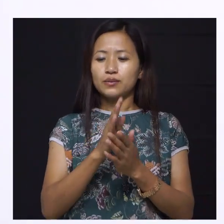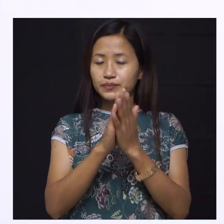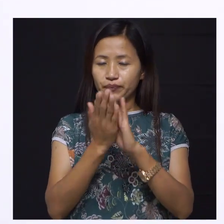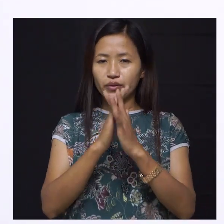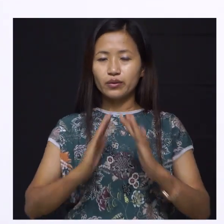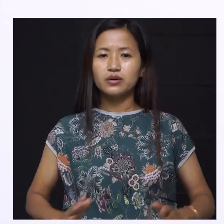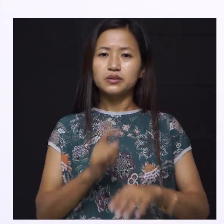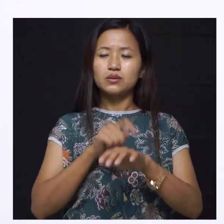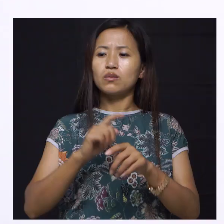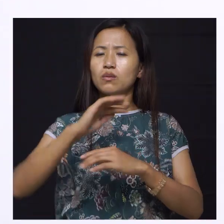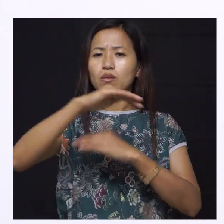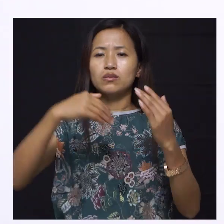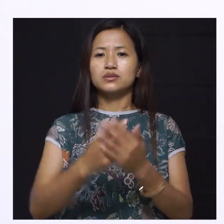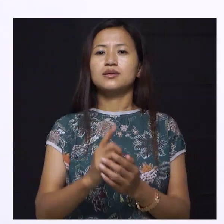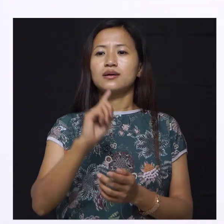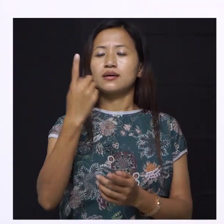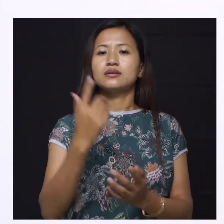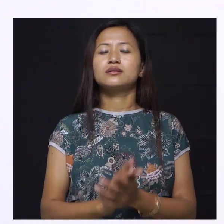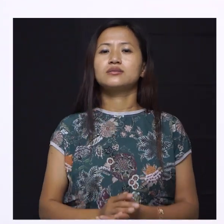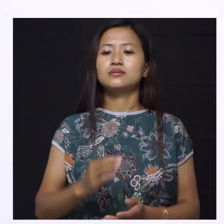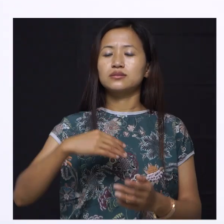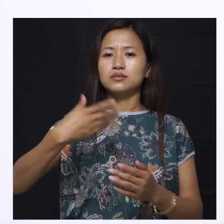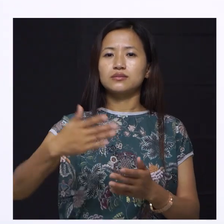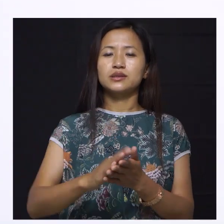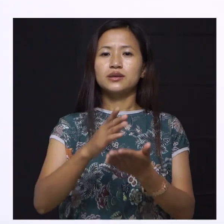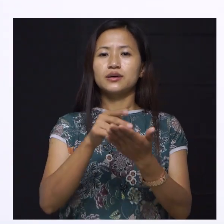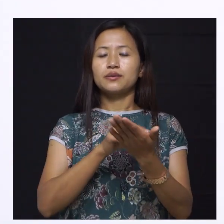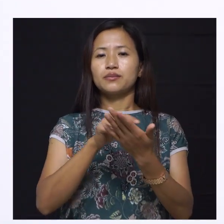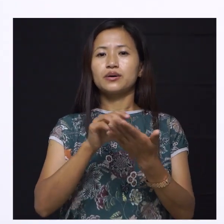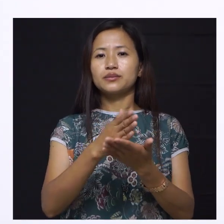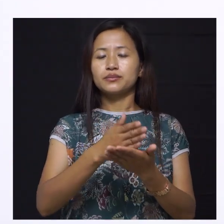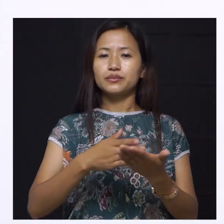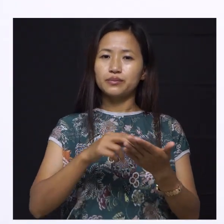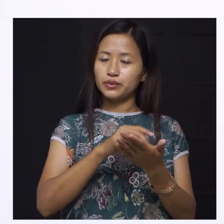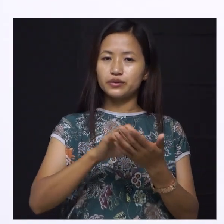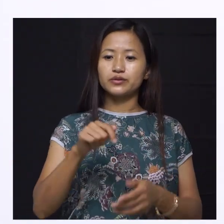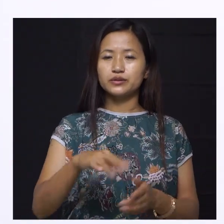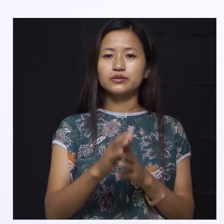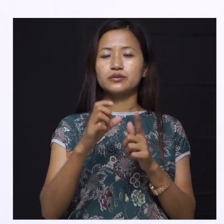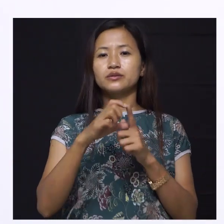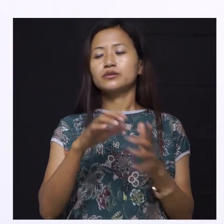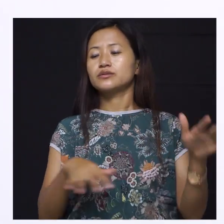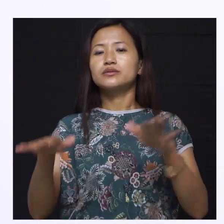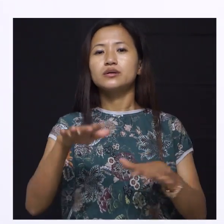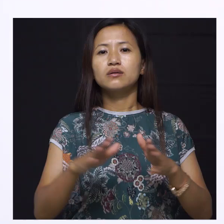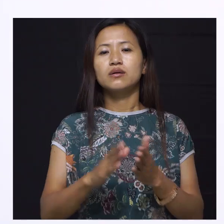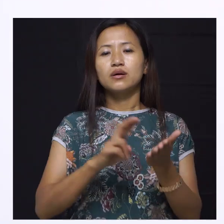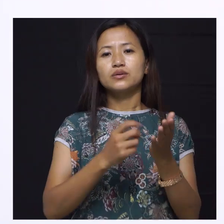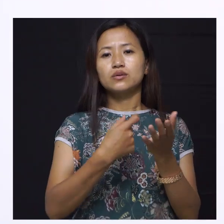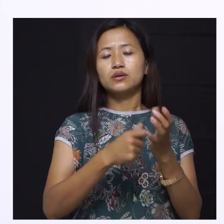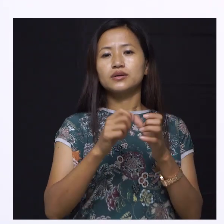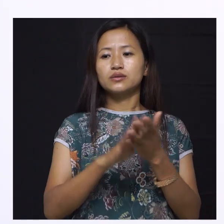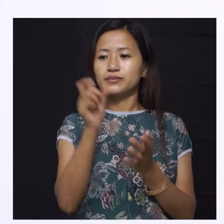on the other hand, which we will see some in the later part of this drama, okay? Nora came in with a low voice